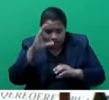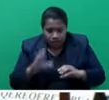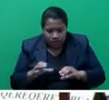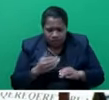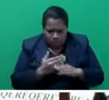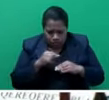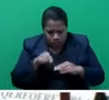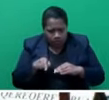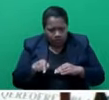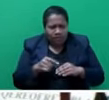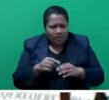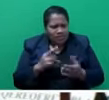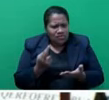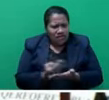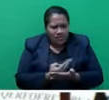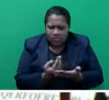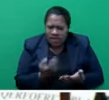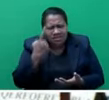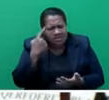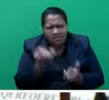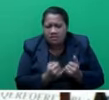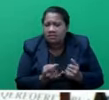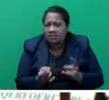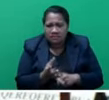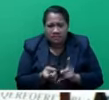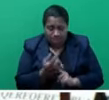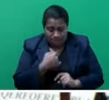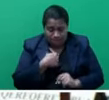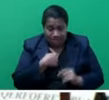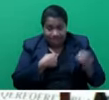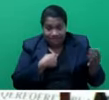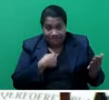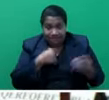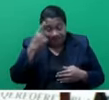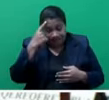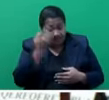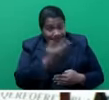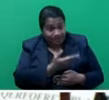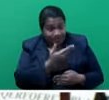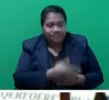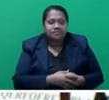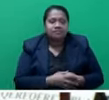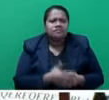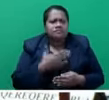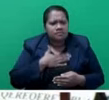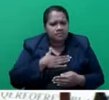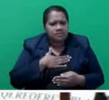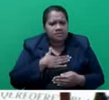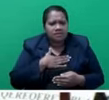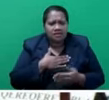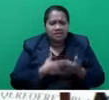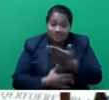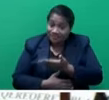I think it is very important. I think, as I said, and I want to repeat this, my